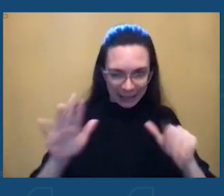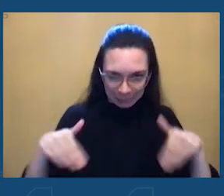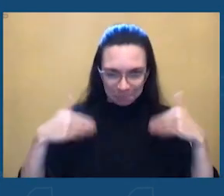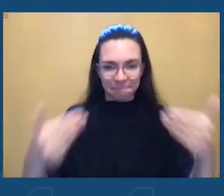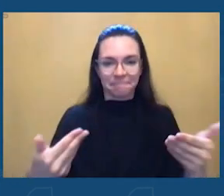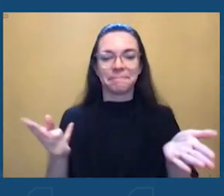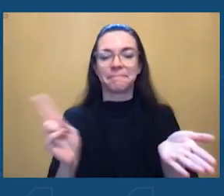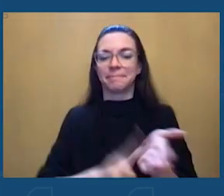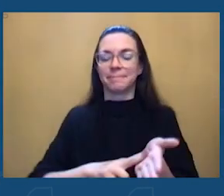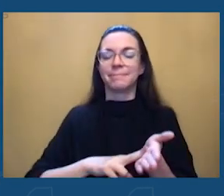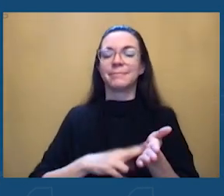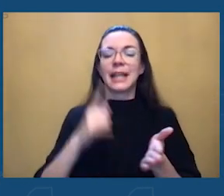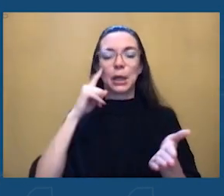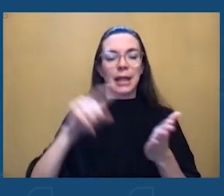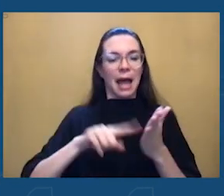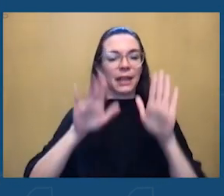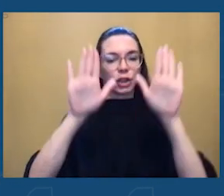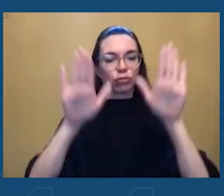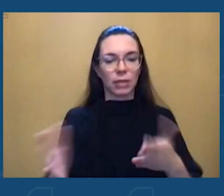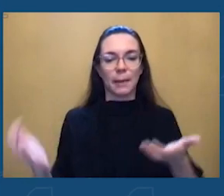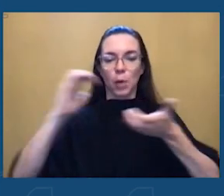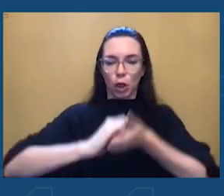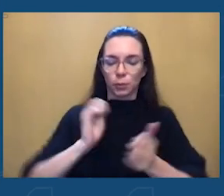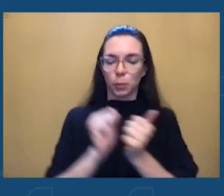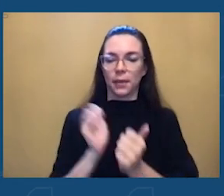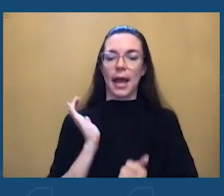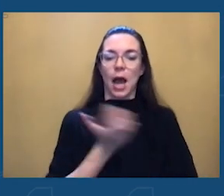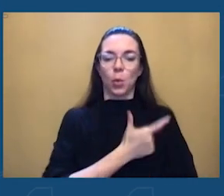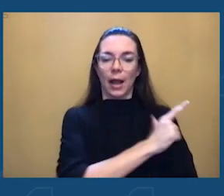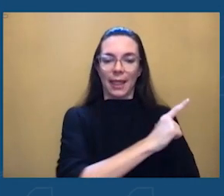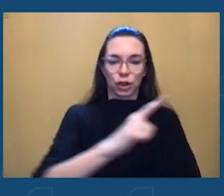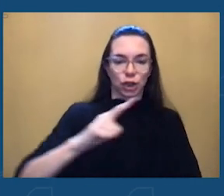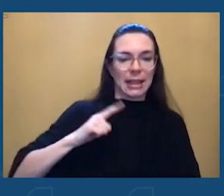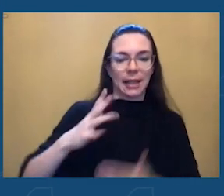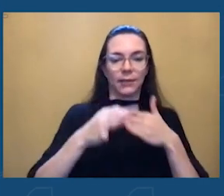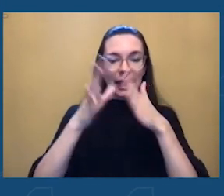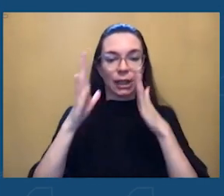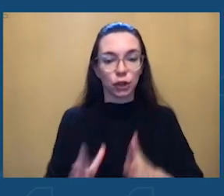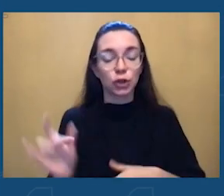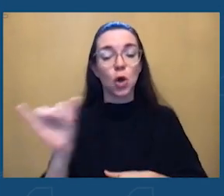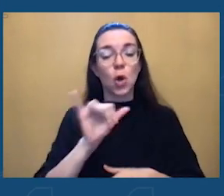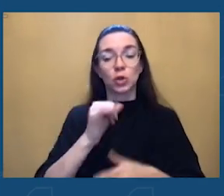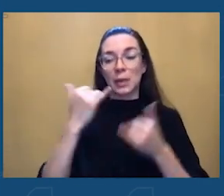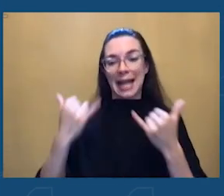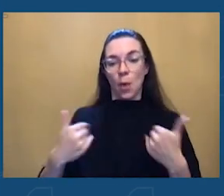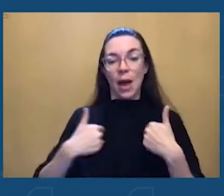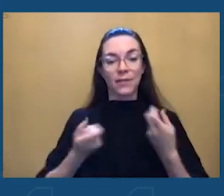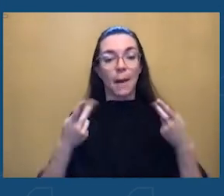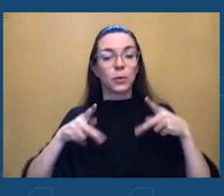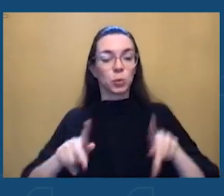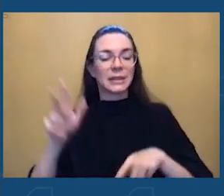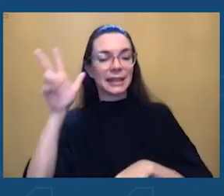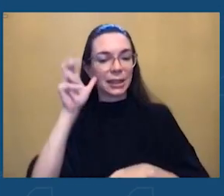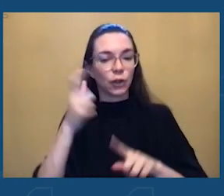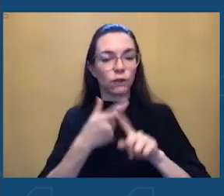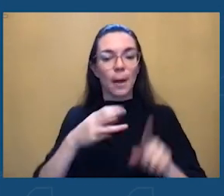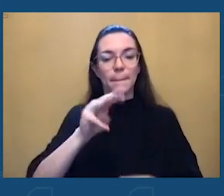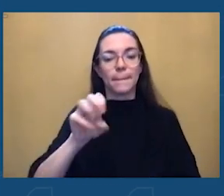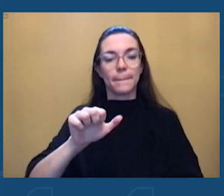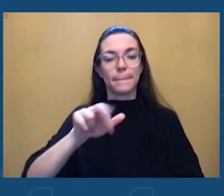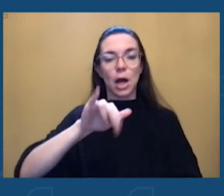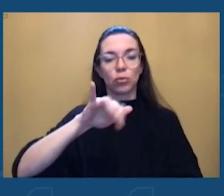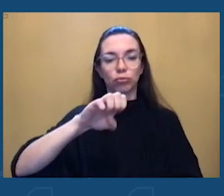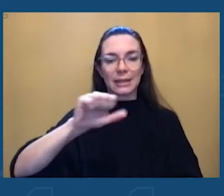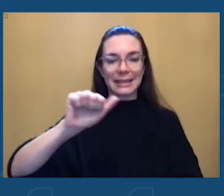acknowledge the great partnership that we have with our legislative leaders. Also, now we have an opportunity to hear from Marissa Hochstetter, and I want to thank